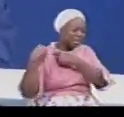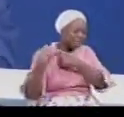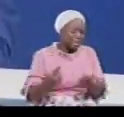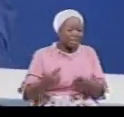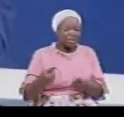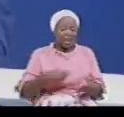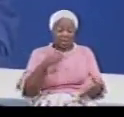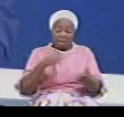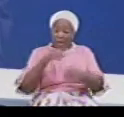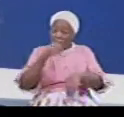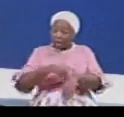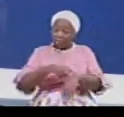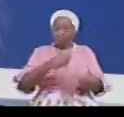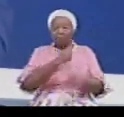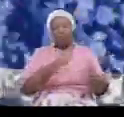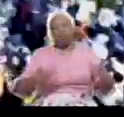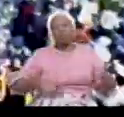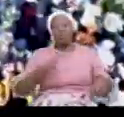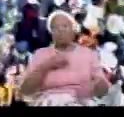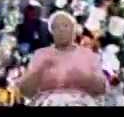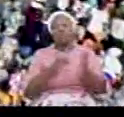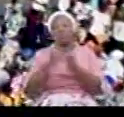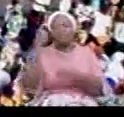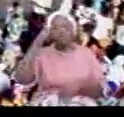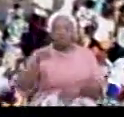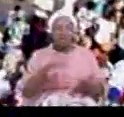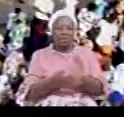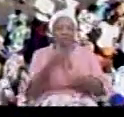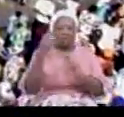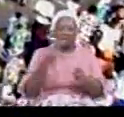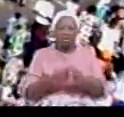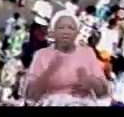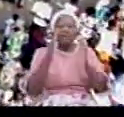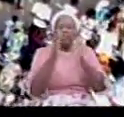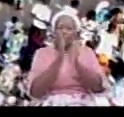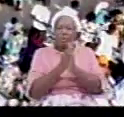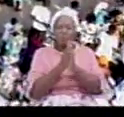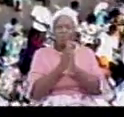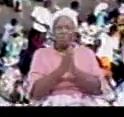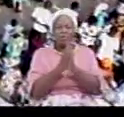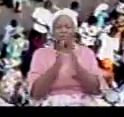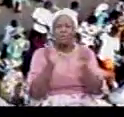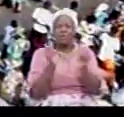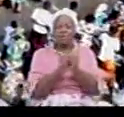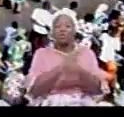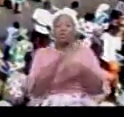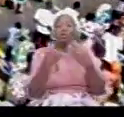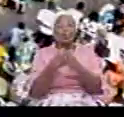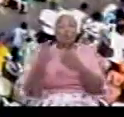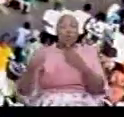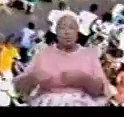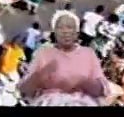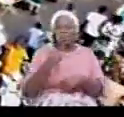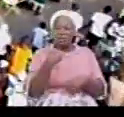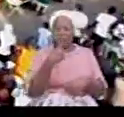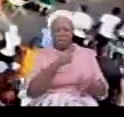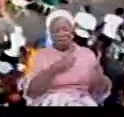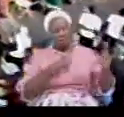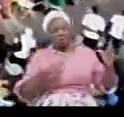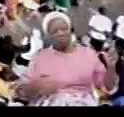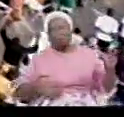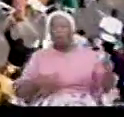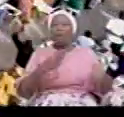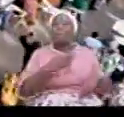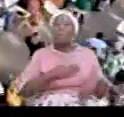everybody's expectations will be met. I want you to raise your voices on high and say, Lord, the expectations